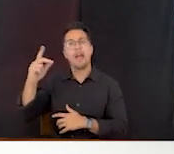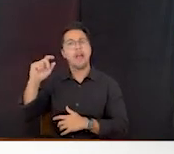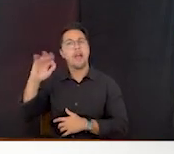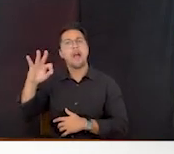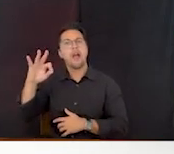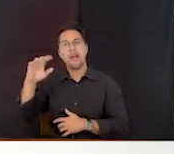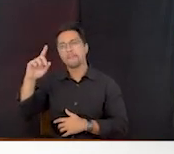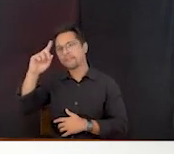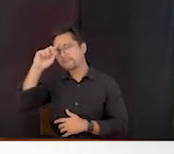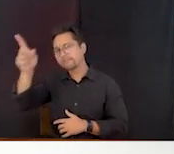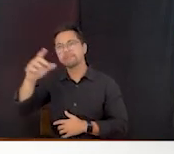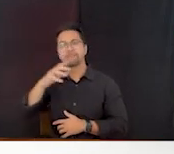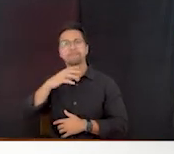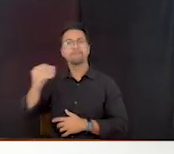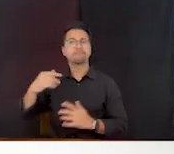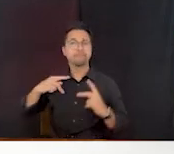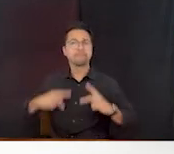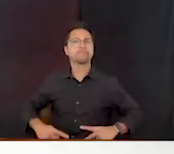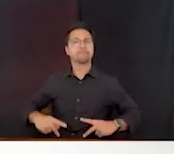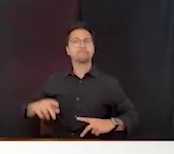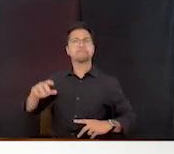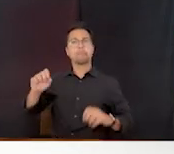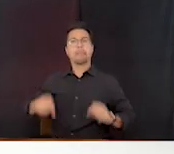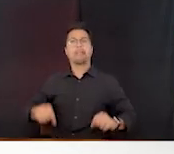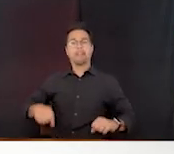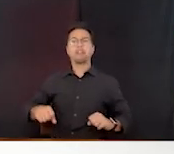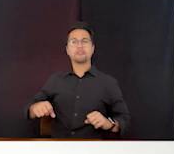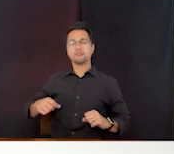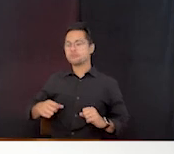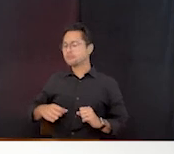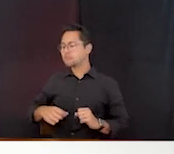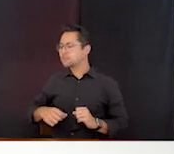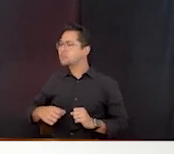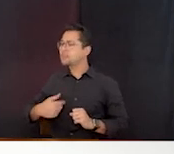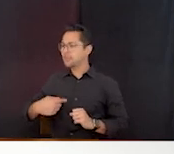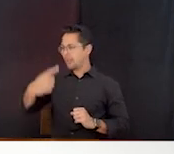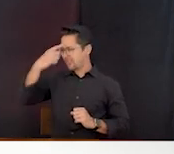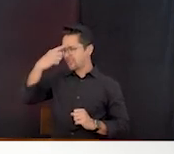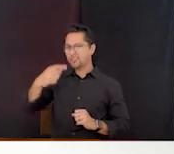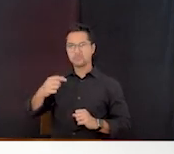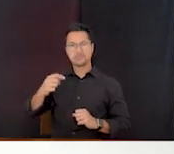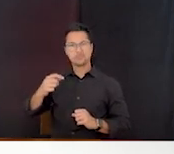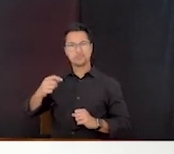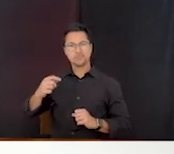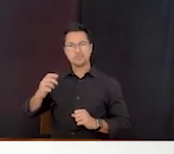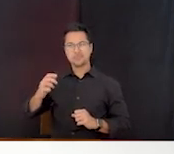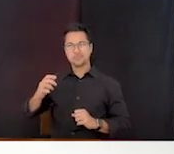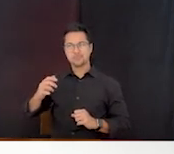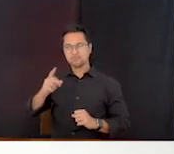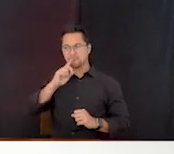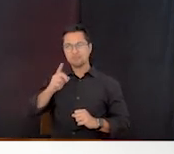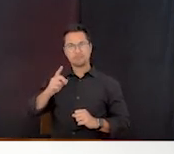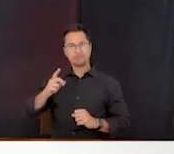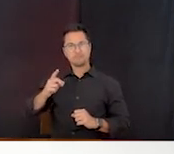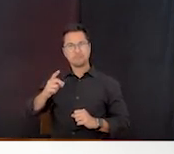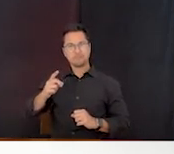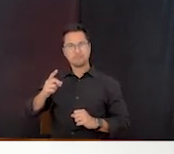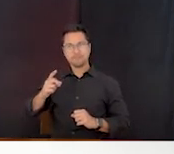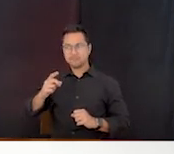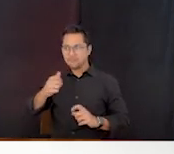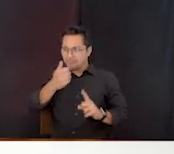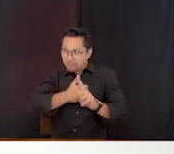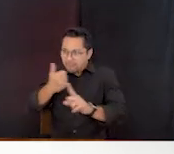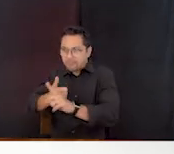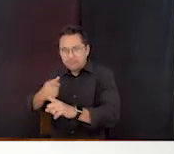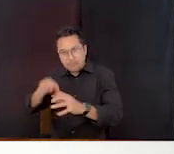intellectual and physical abilities. I think it's up to each of us to represent